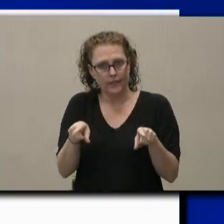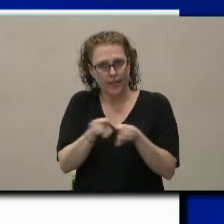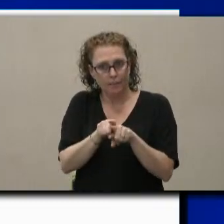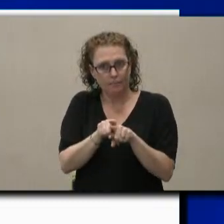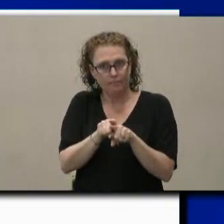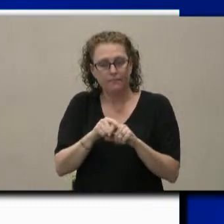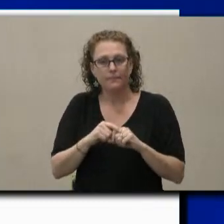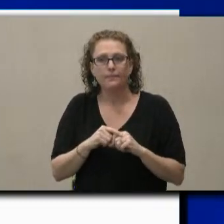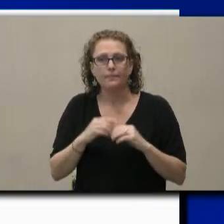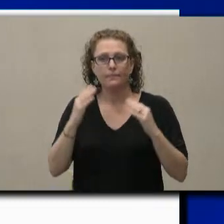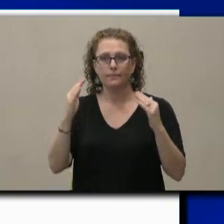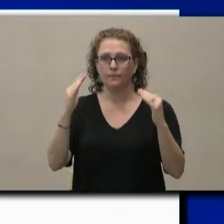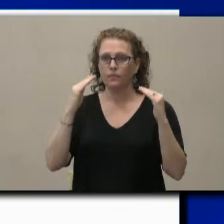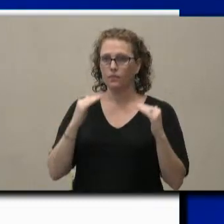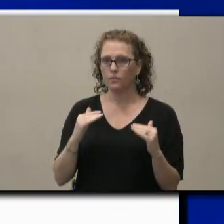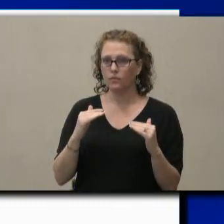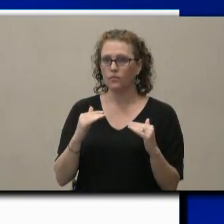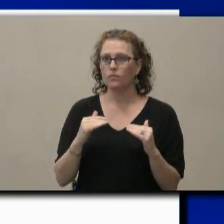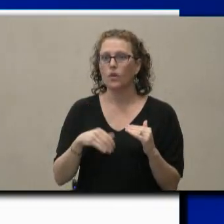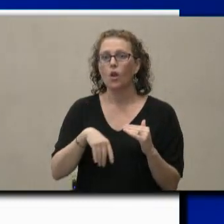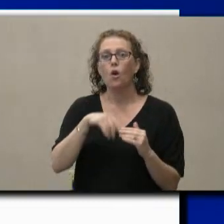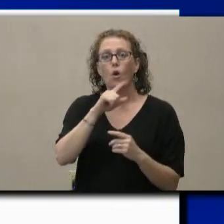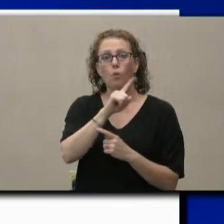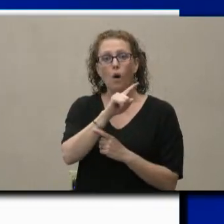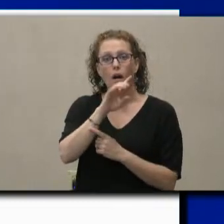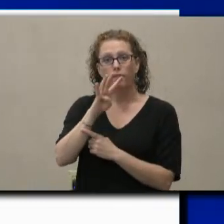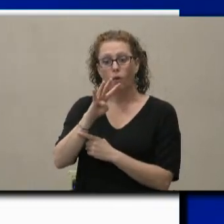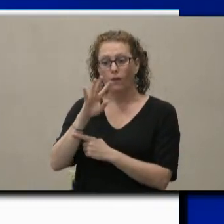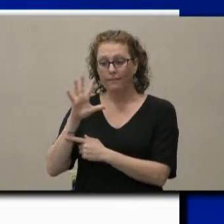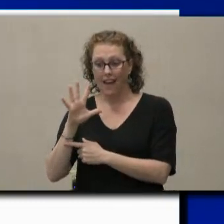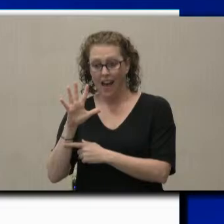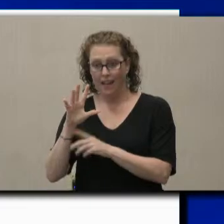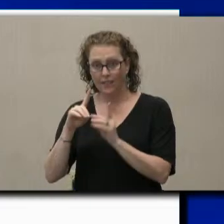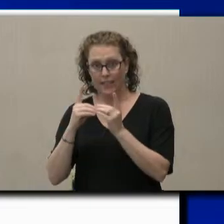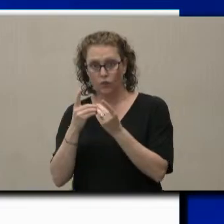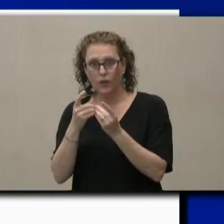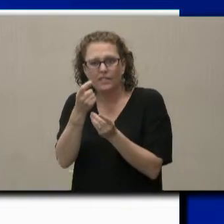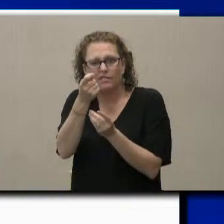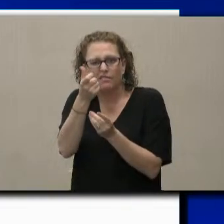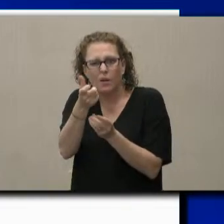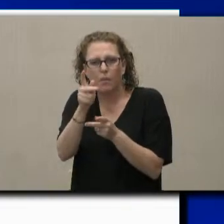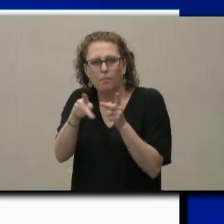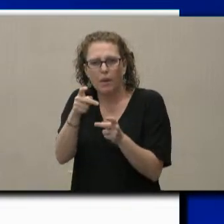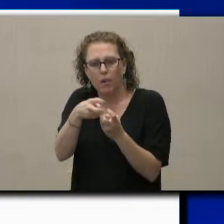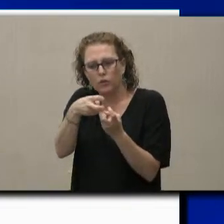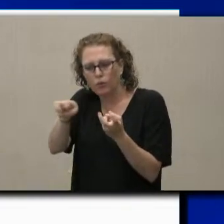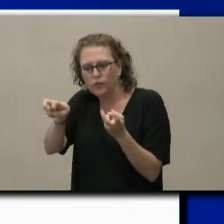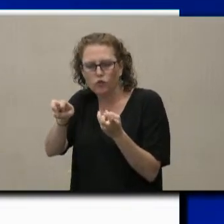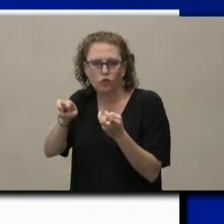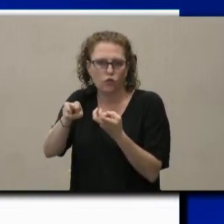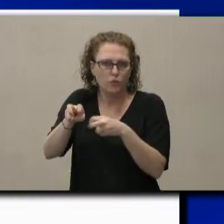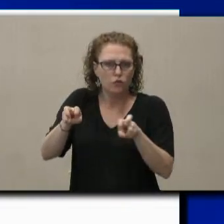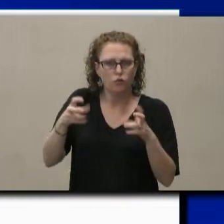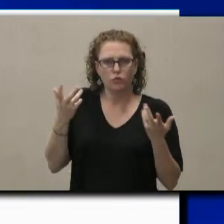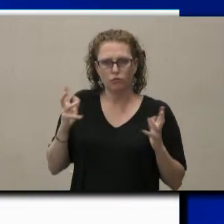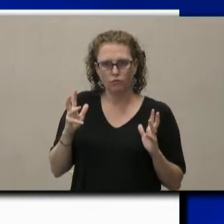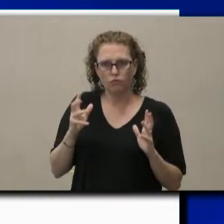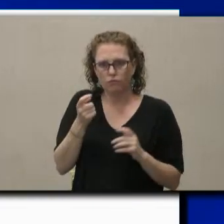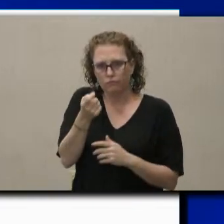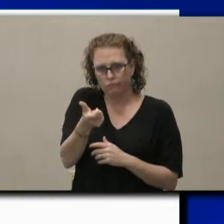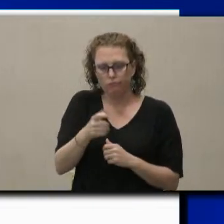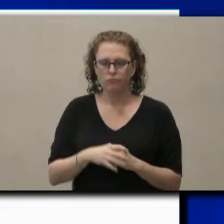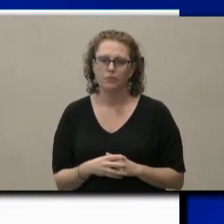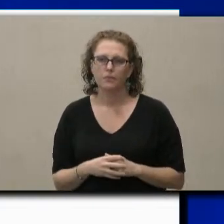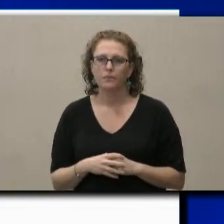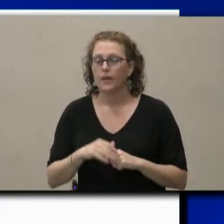of voters were shifted between districts 1, 4, and 5, and it does not create a majority minority voting district.